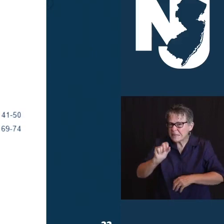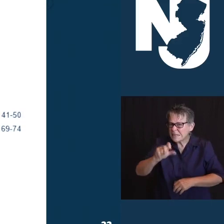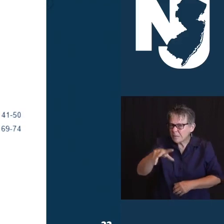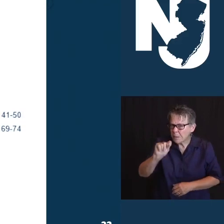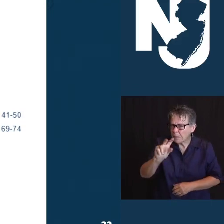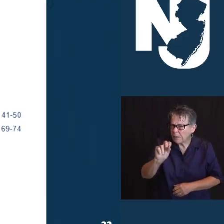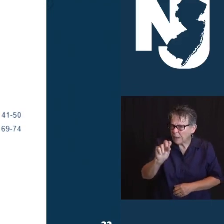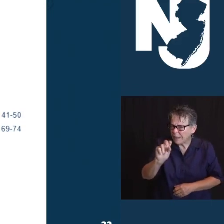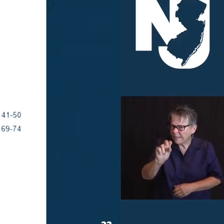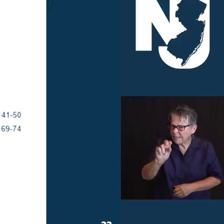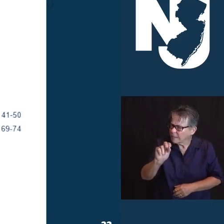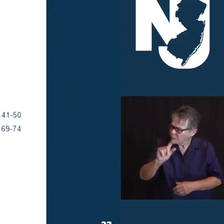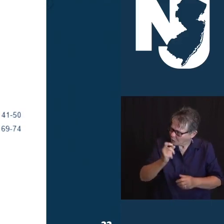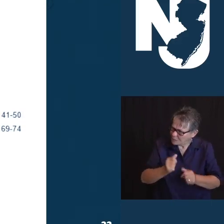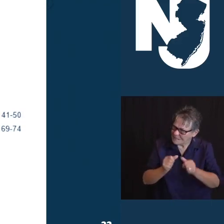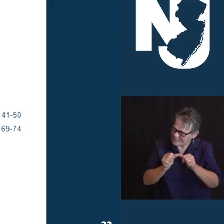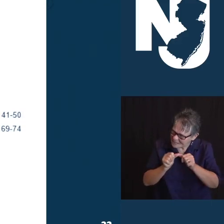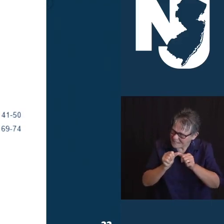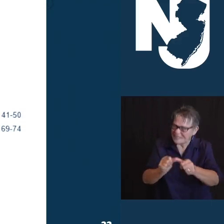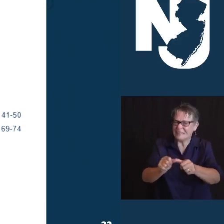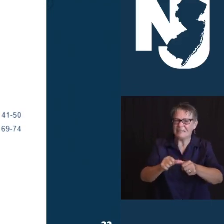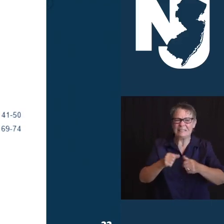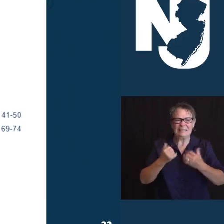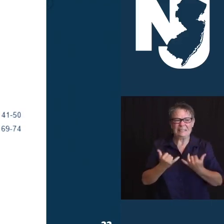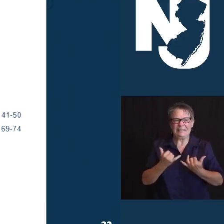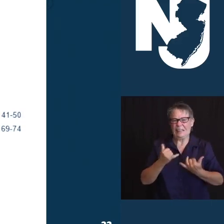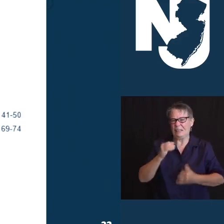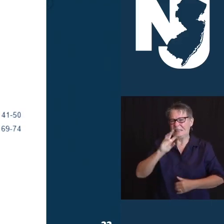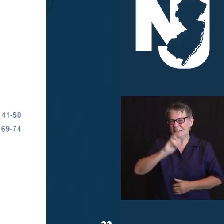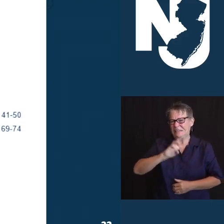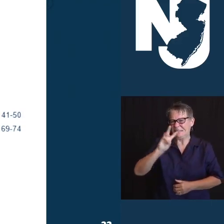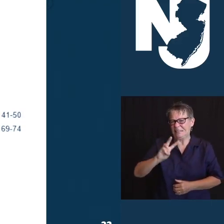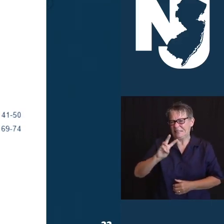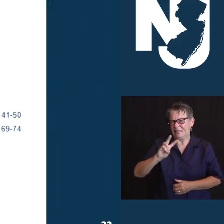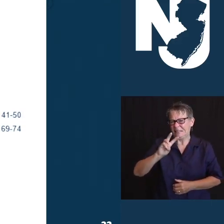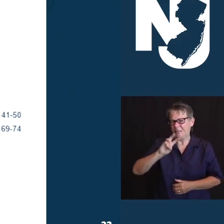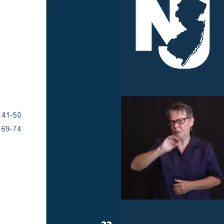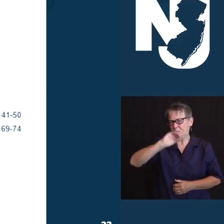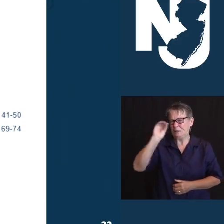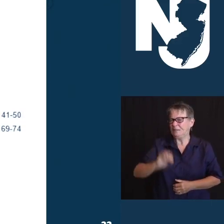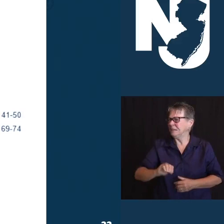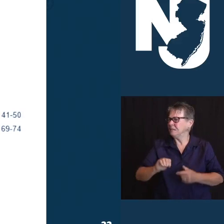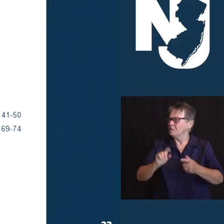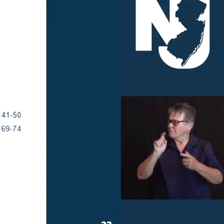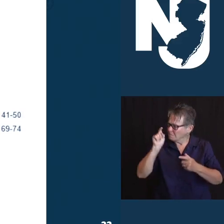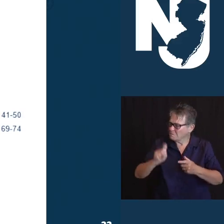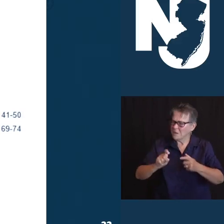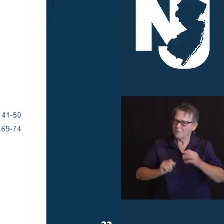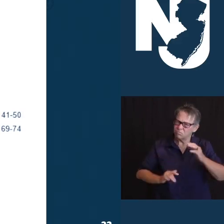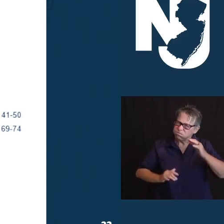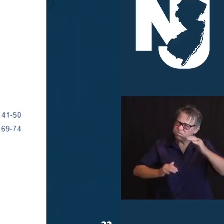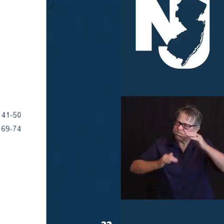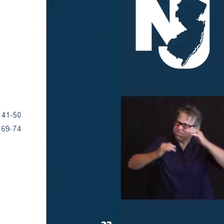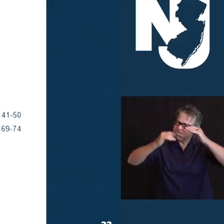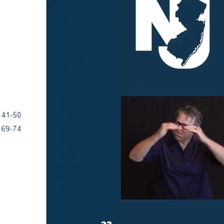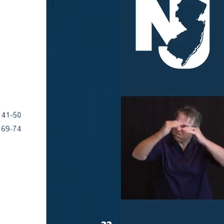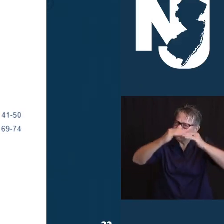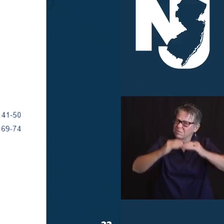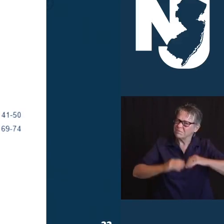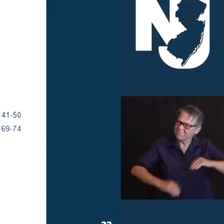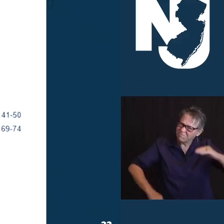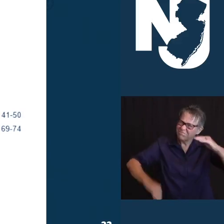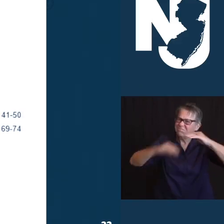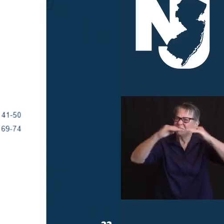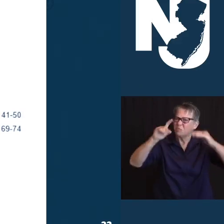statewide response rate, which means we continue to see residents taking their civic responsibilities seriously and being counted. But that also means that